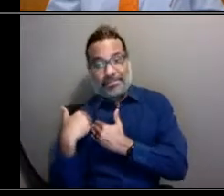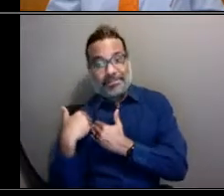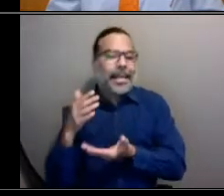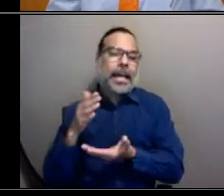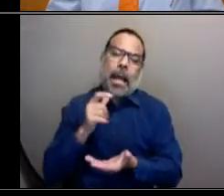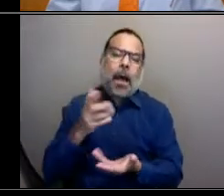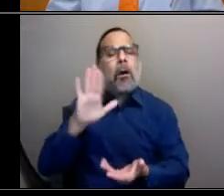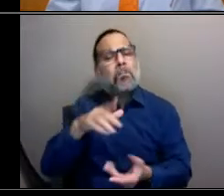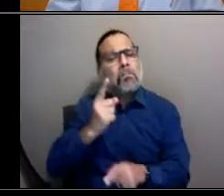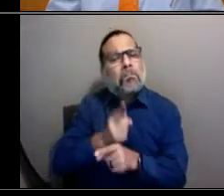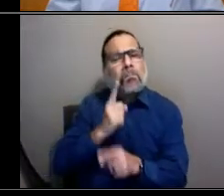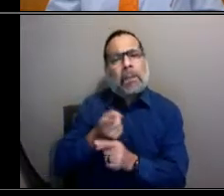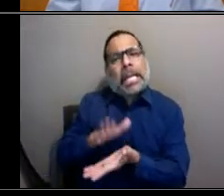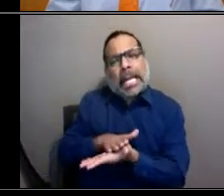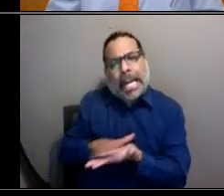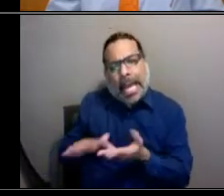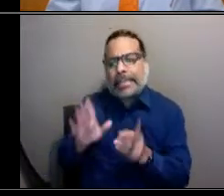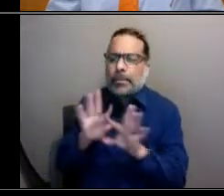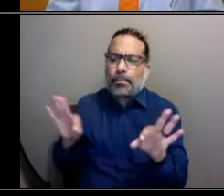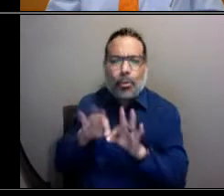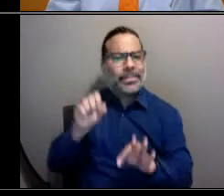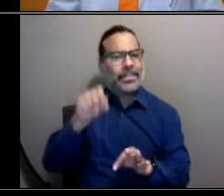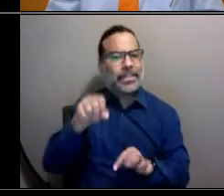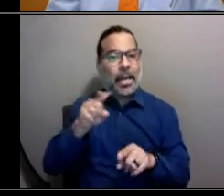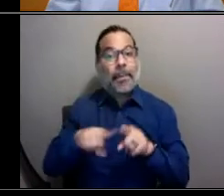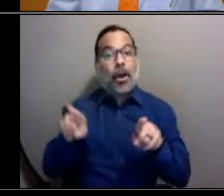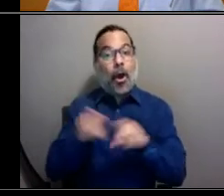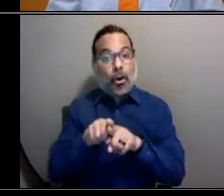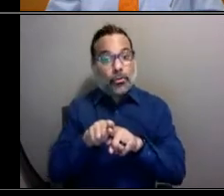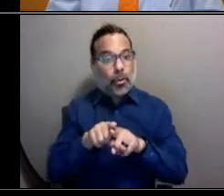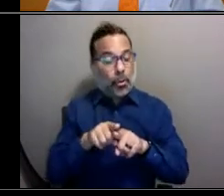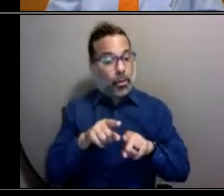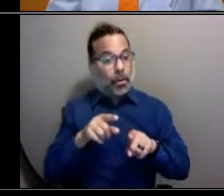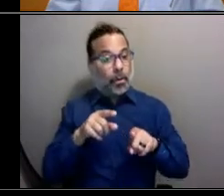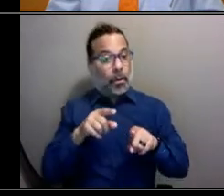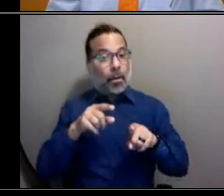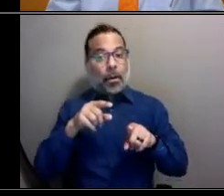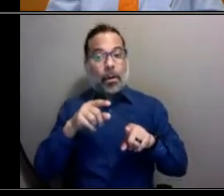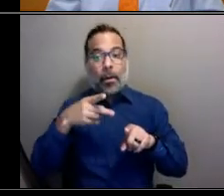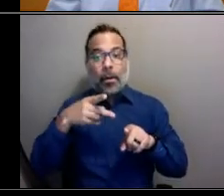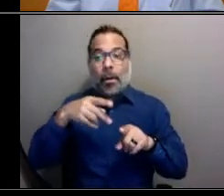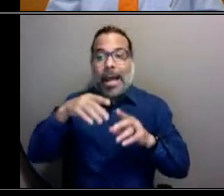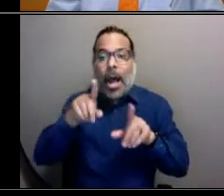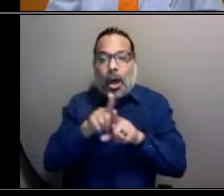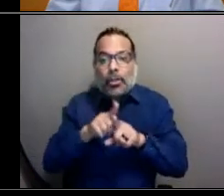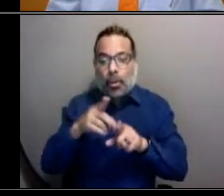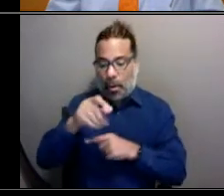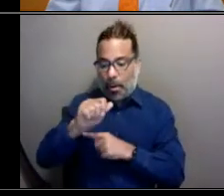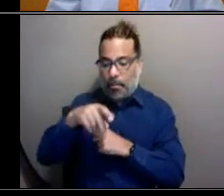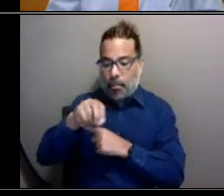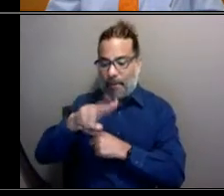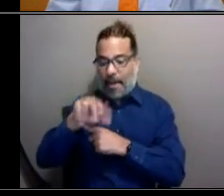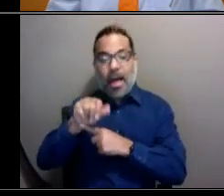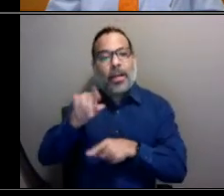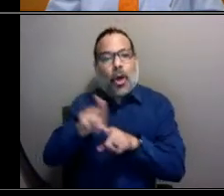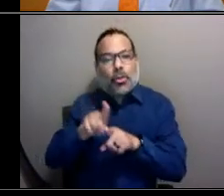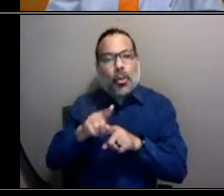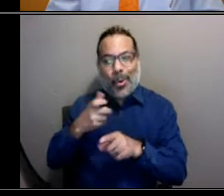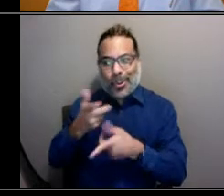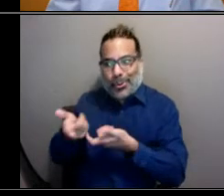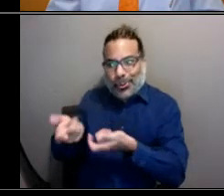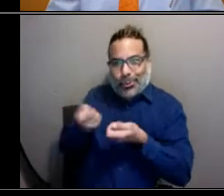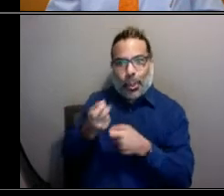an important thing to do. But as Apoorva rightly points out, this is a consumer base that we are trying to attract as well, that